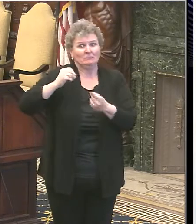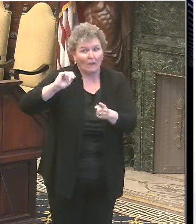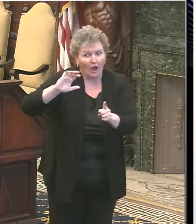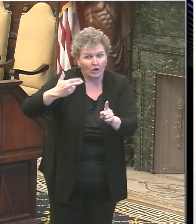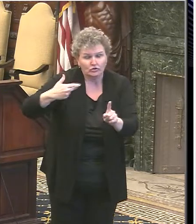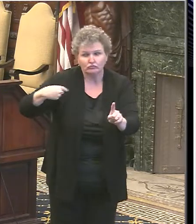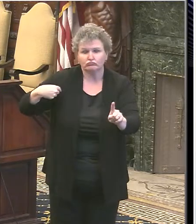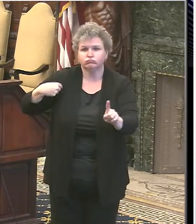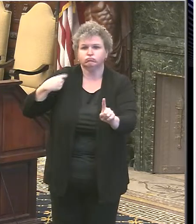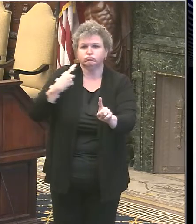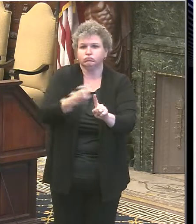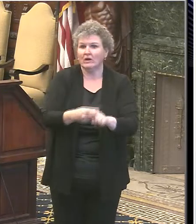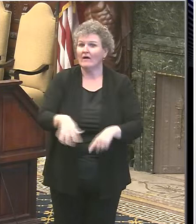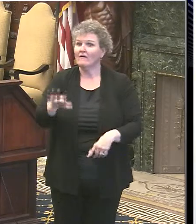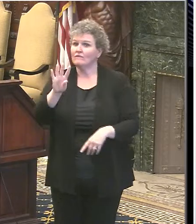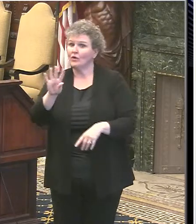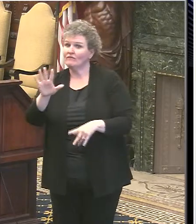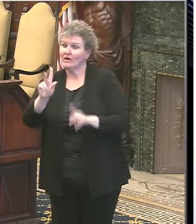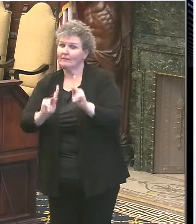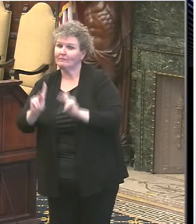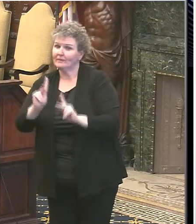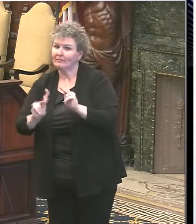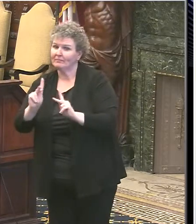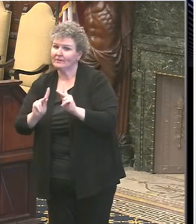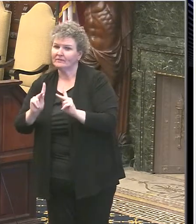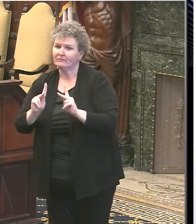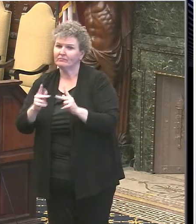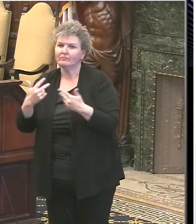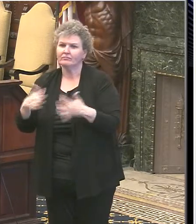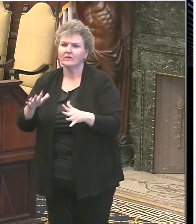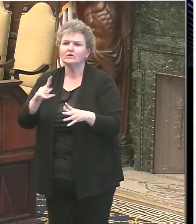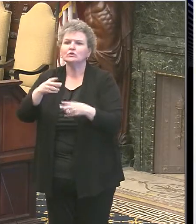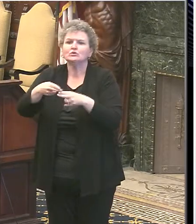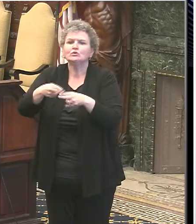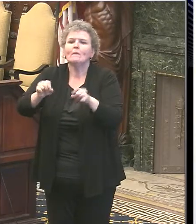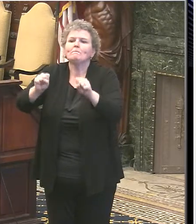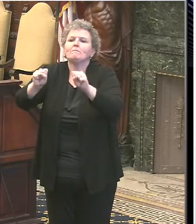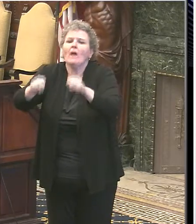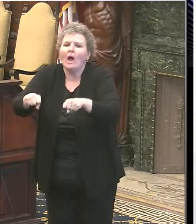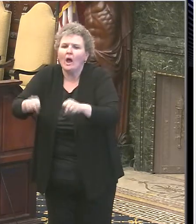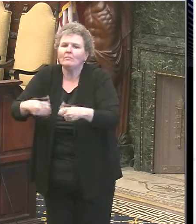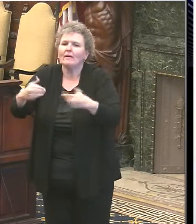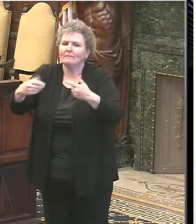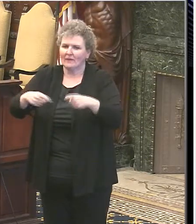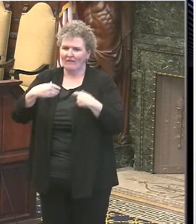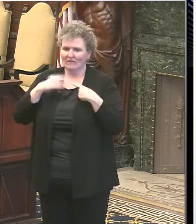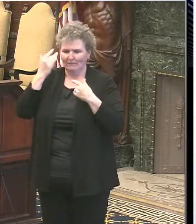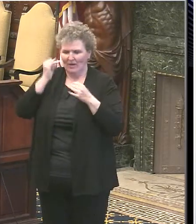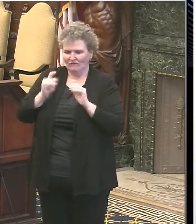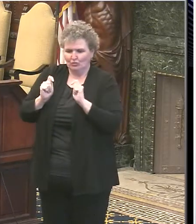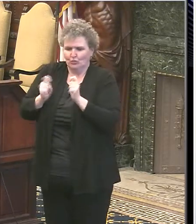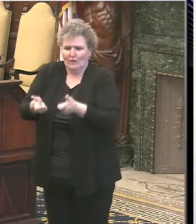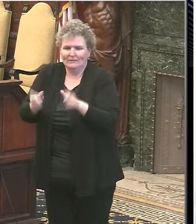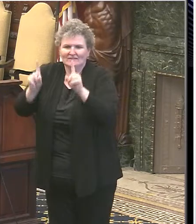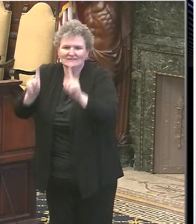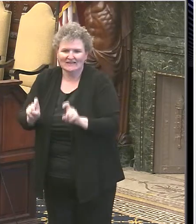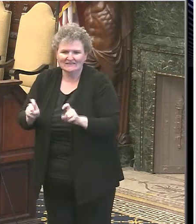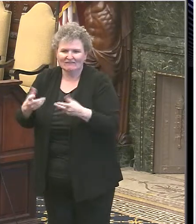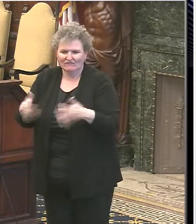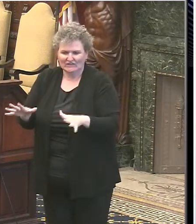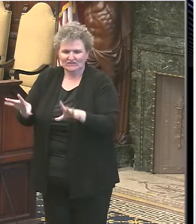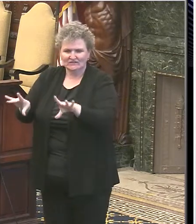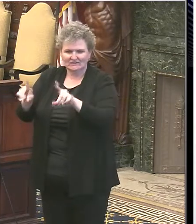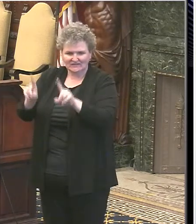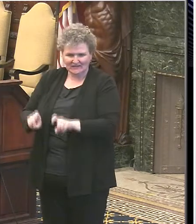identified 45 people who are considering probable cases based on having a rapid antigen test only. Now, for the